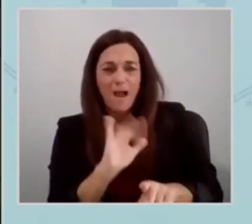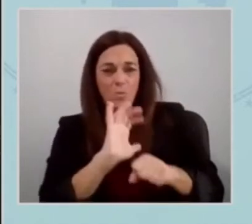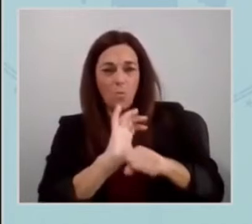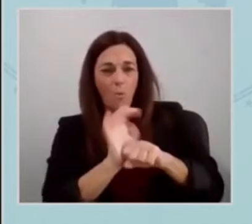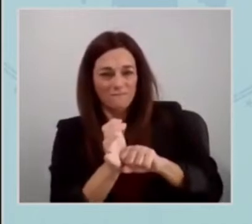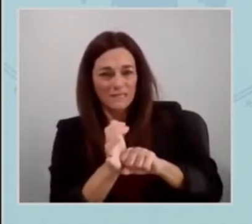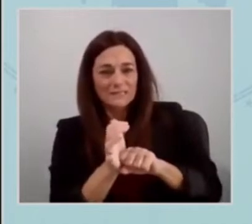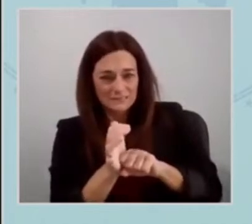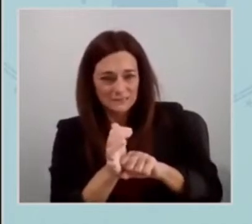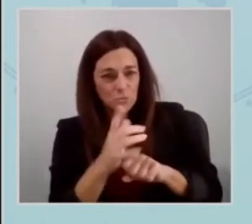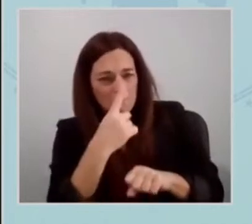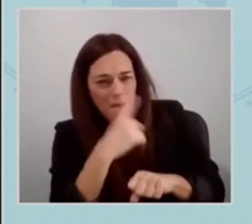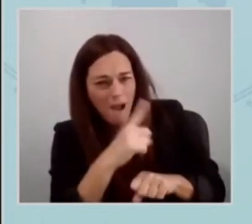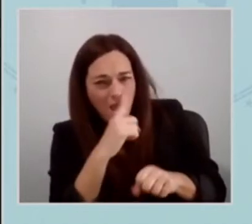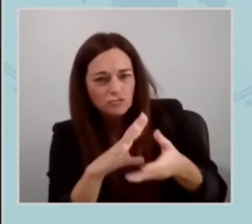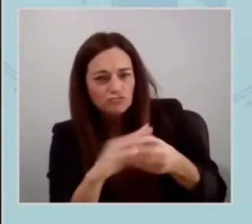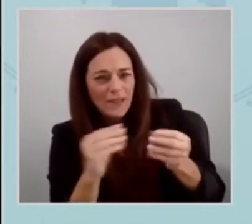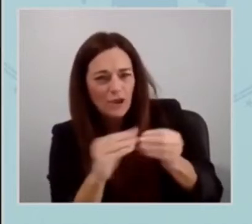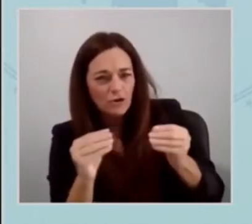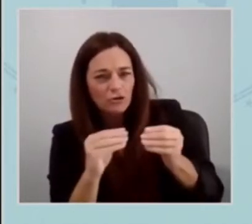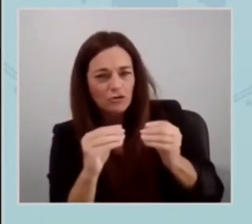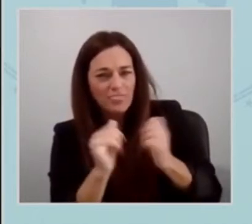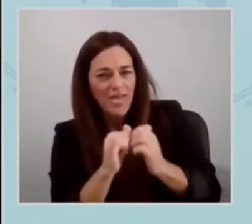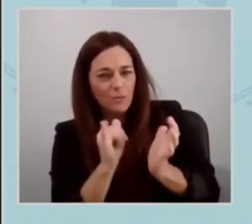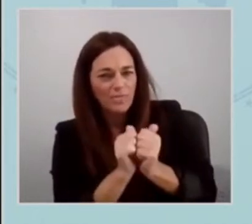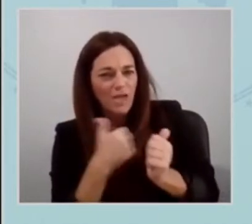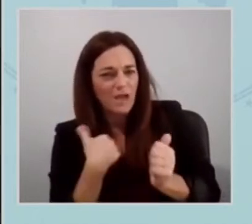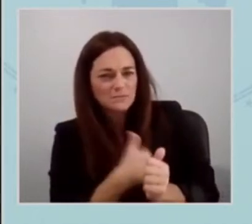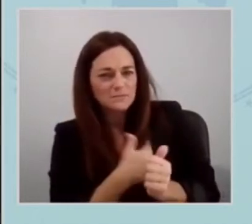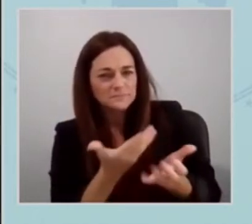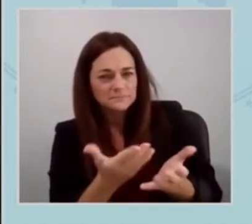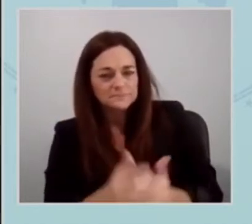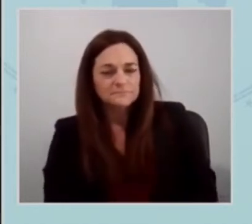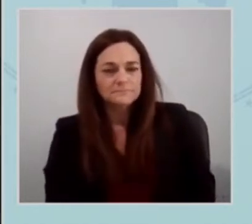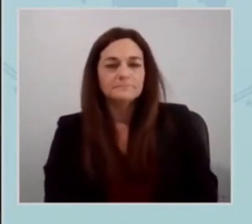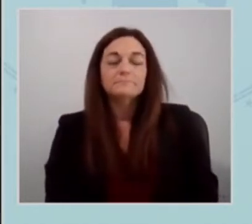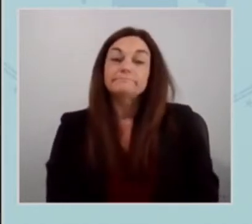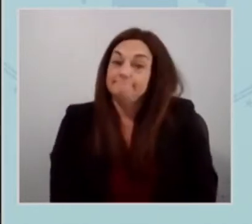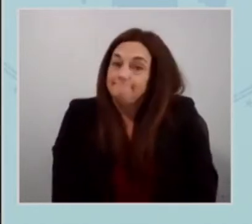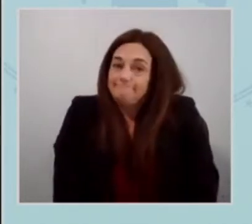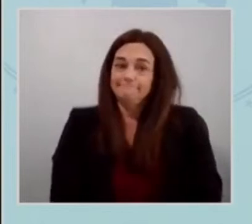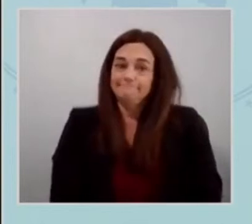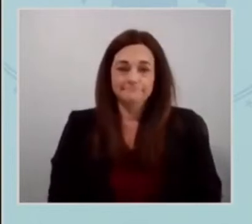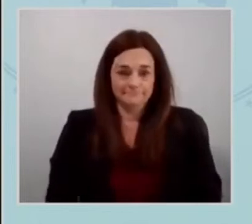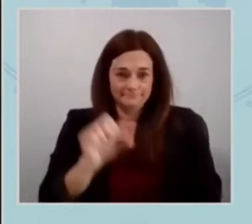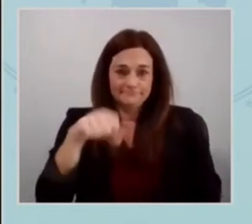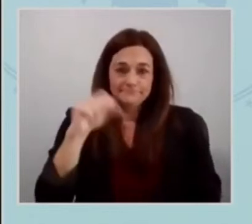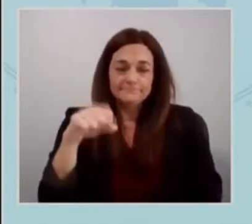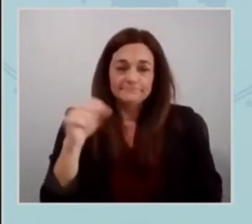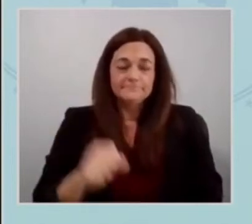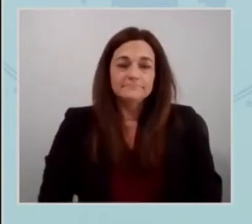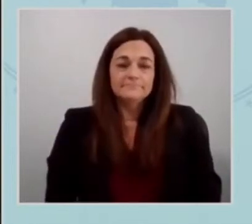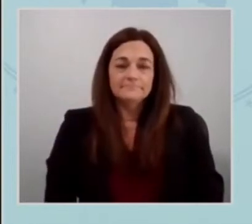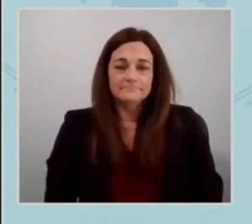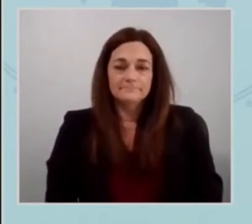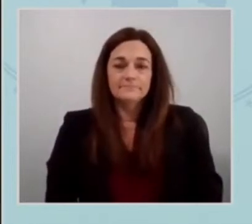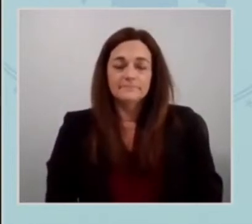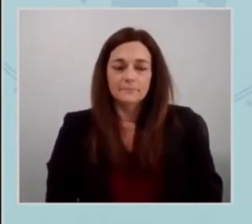has been hit hard by the COVID epidemic itself. Mhm. Can you share that with us and with the president-elect?